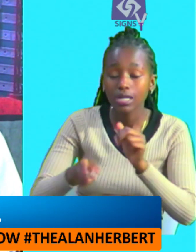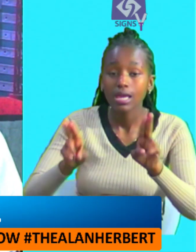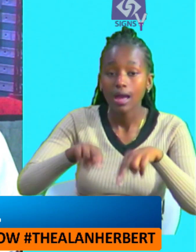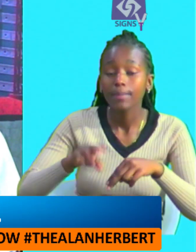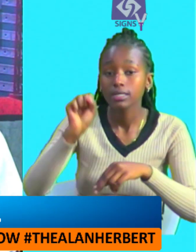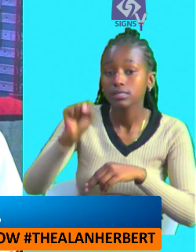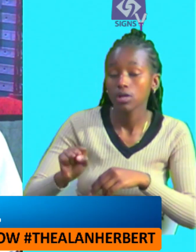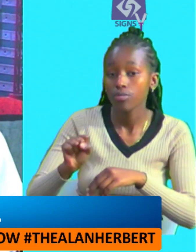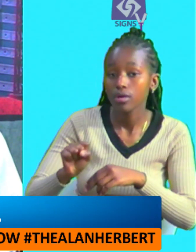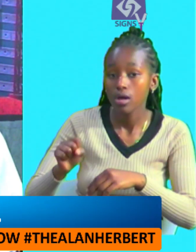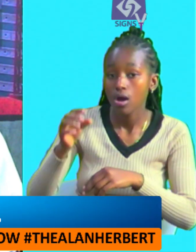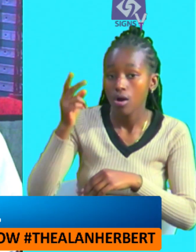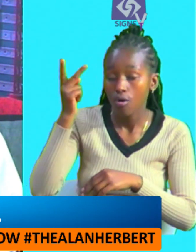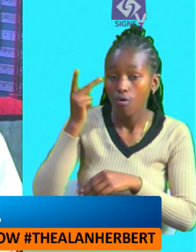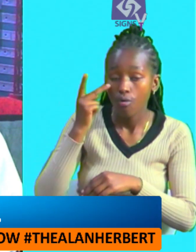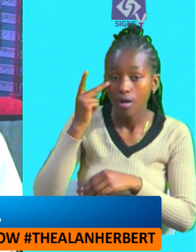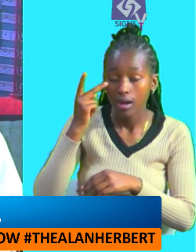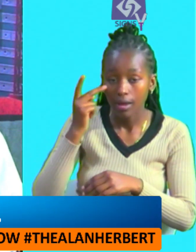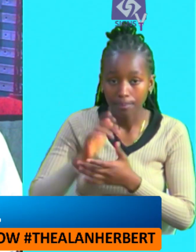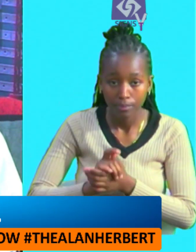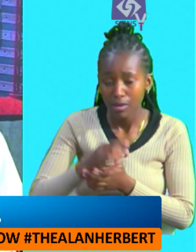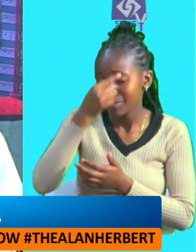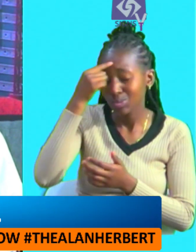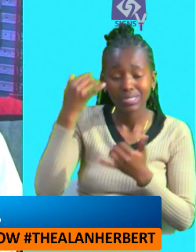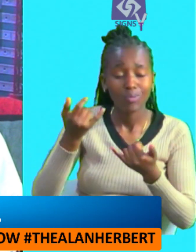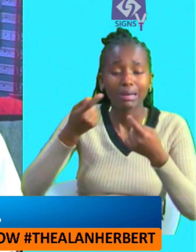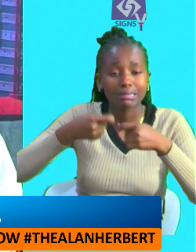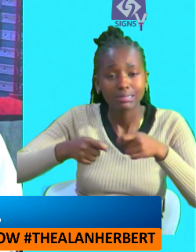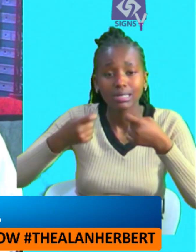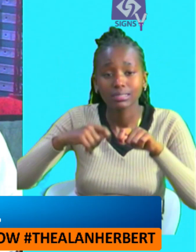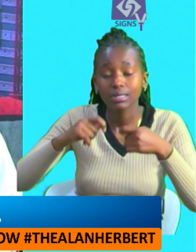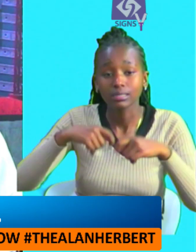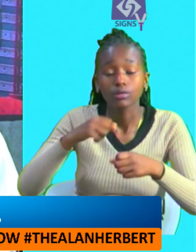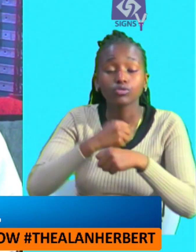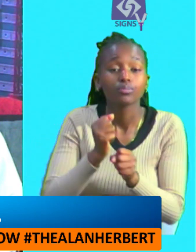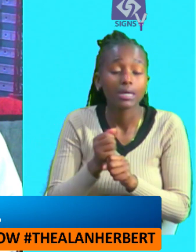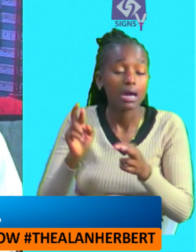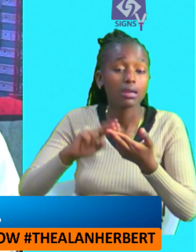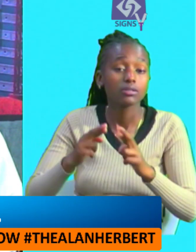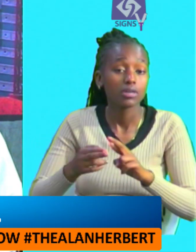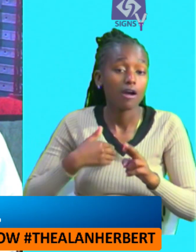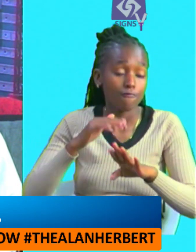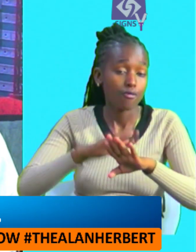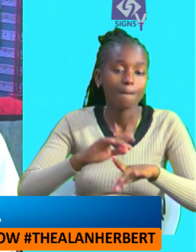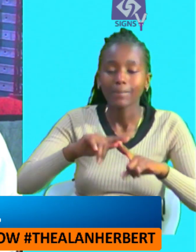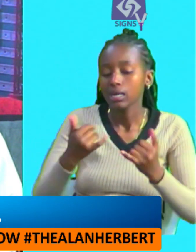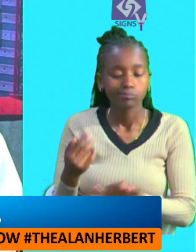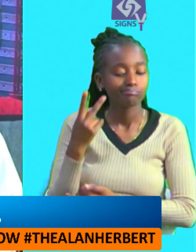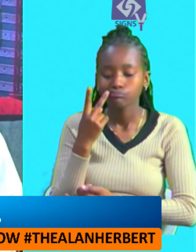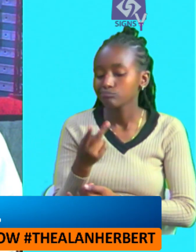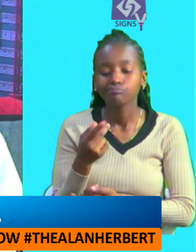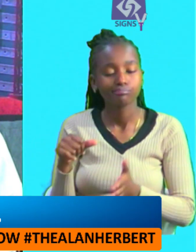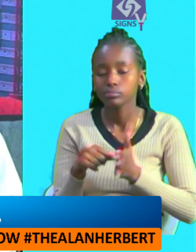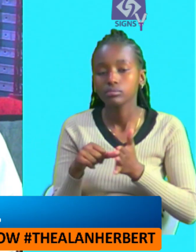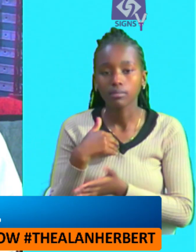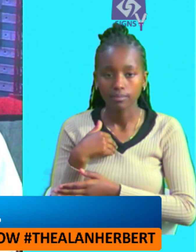So the Lazarus Heist goes into stories behind the scenes of what really happened. Yes,